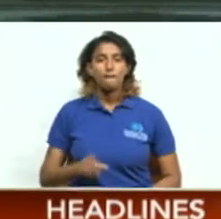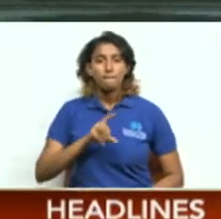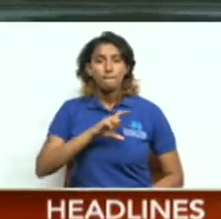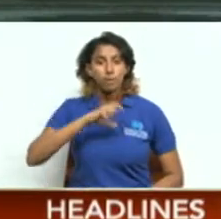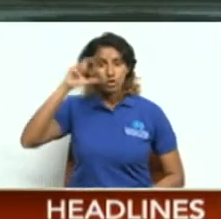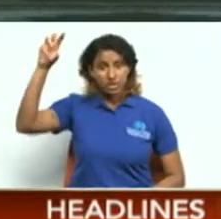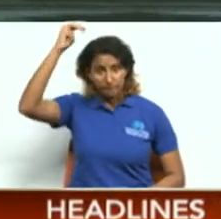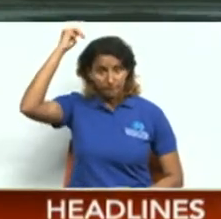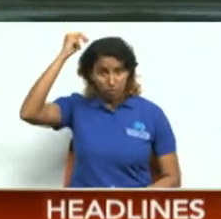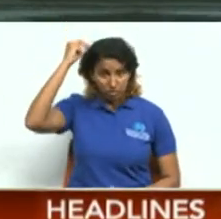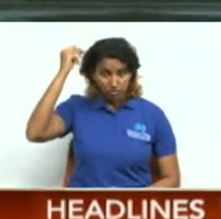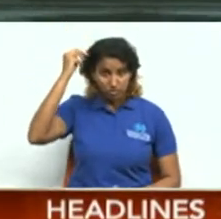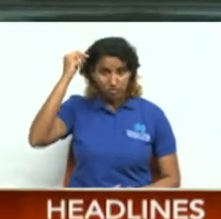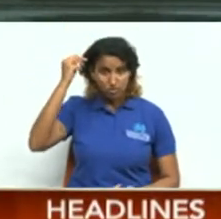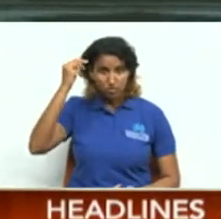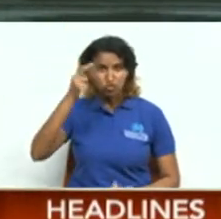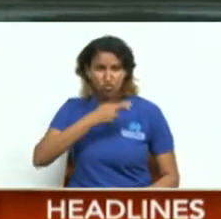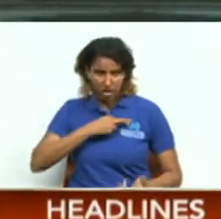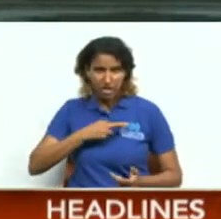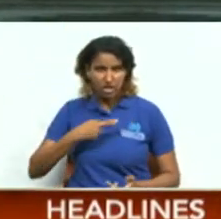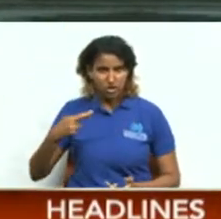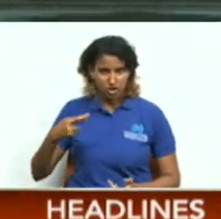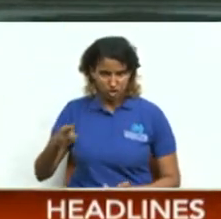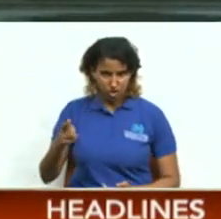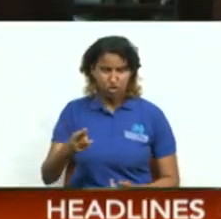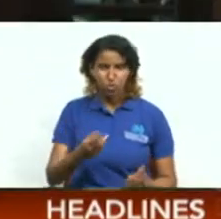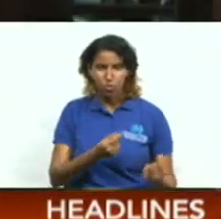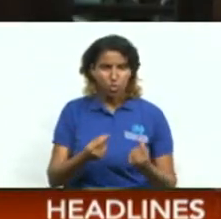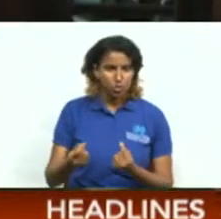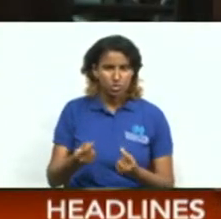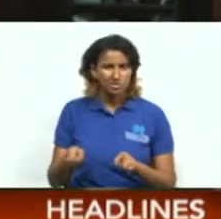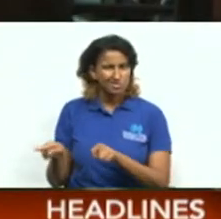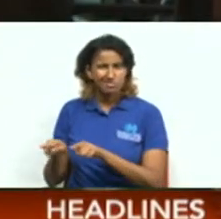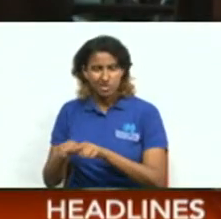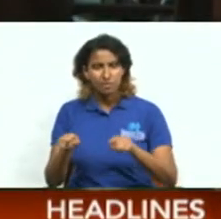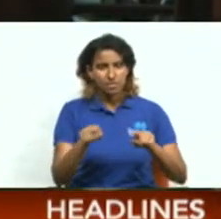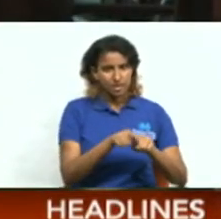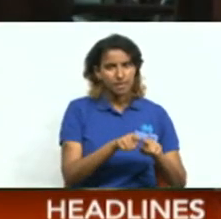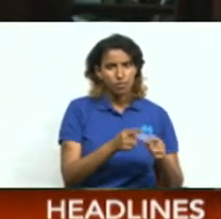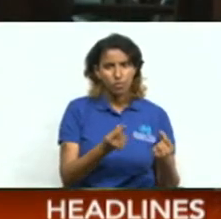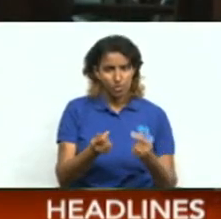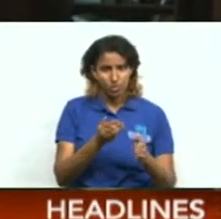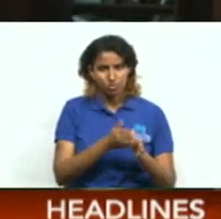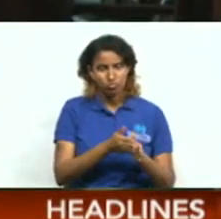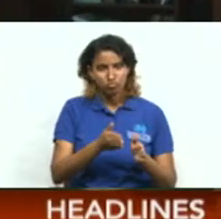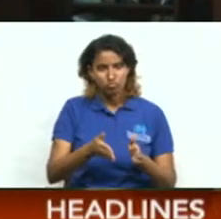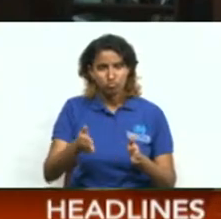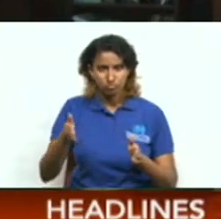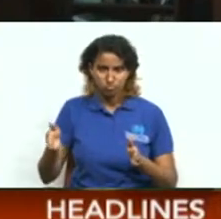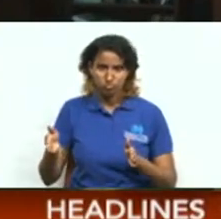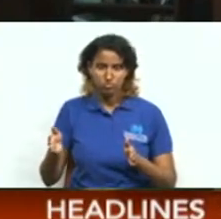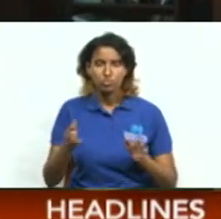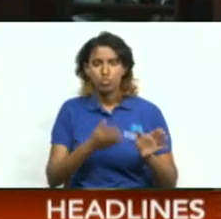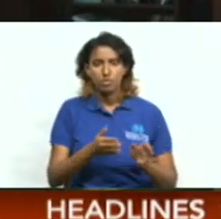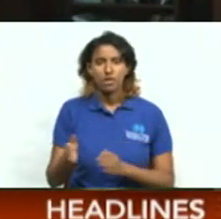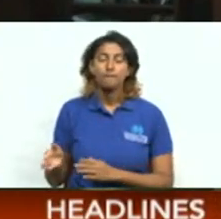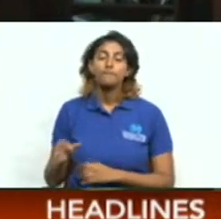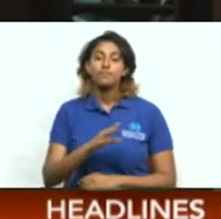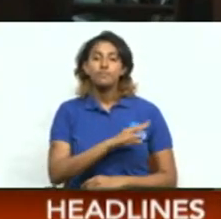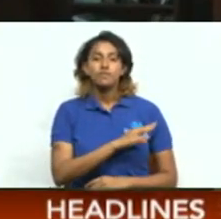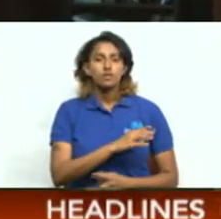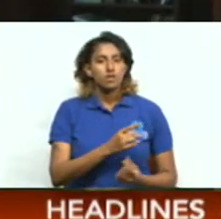religious-wise, we see same preparation. They prepare moderately and they